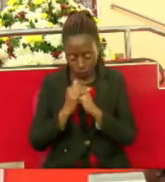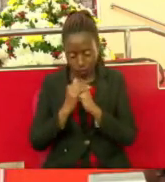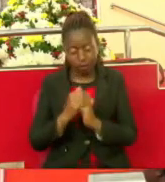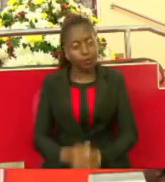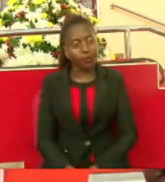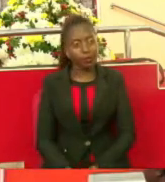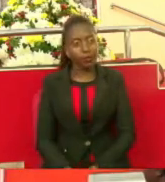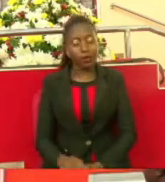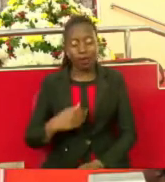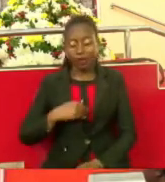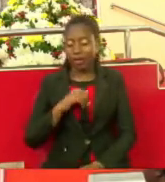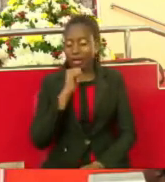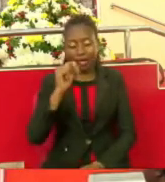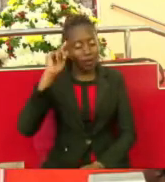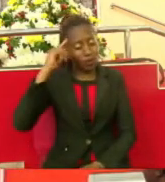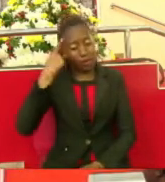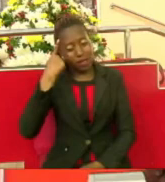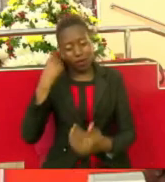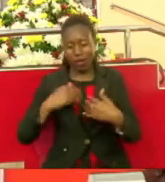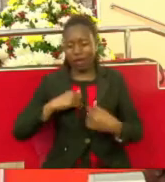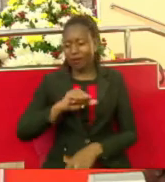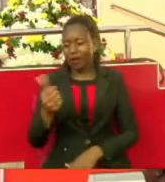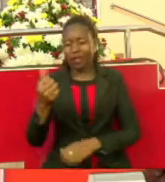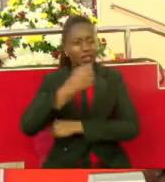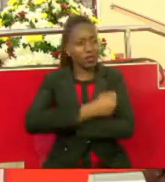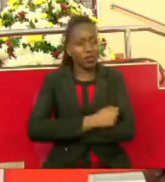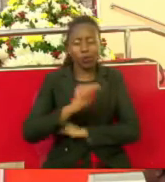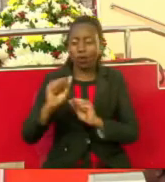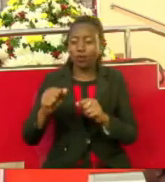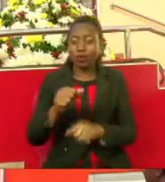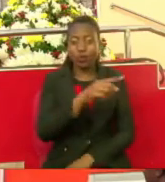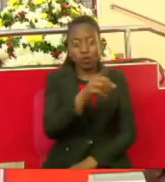I don't think there is any other school that you can take your child